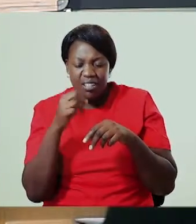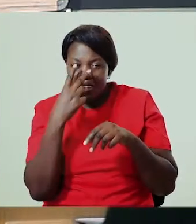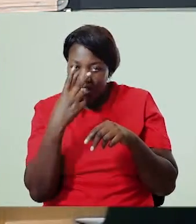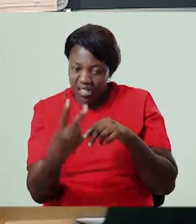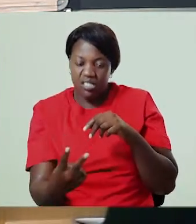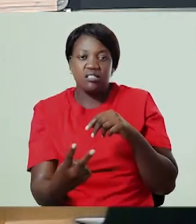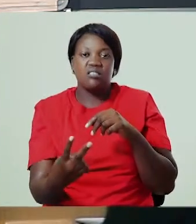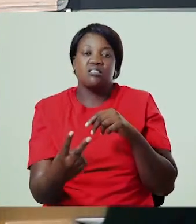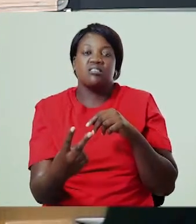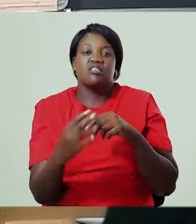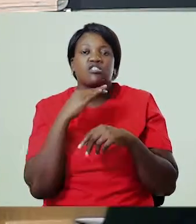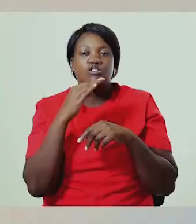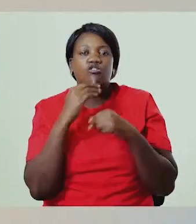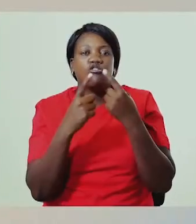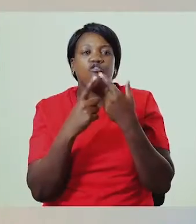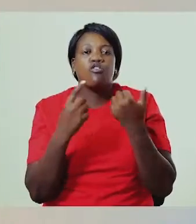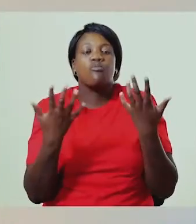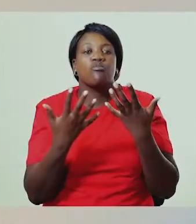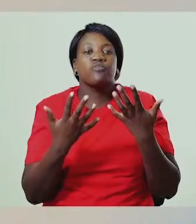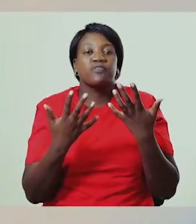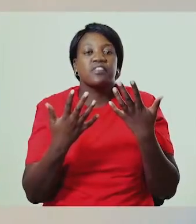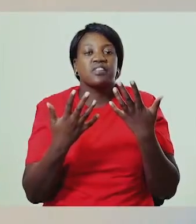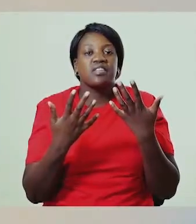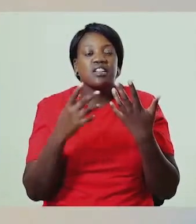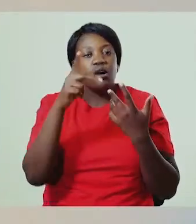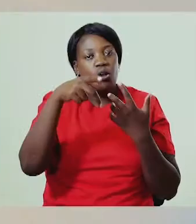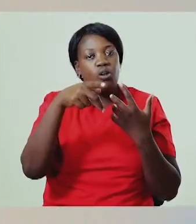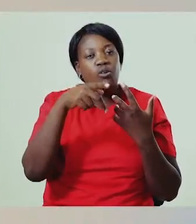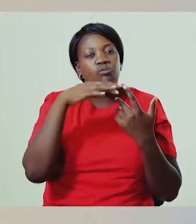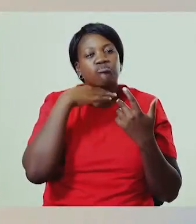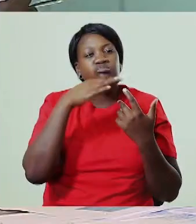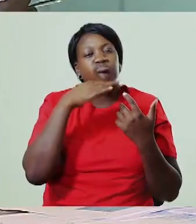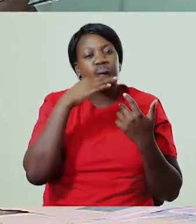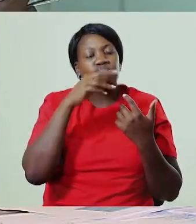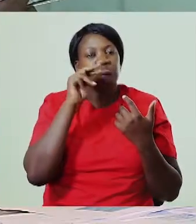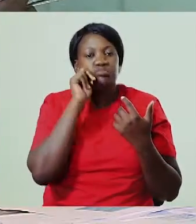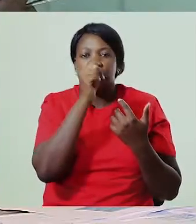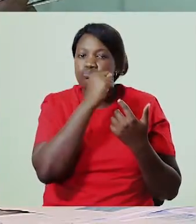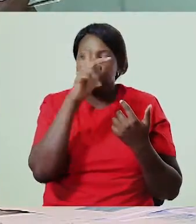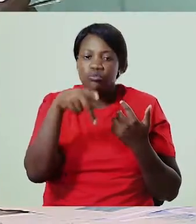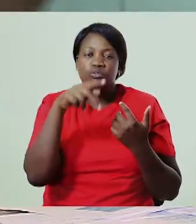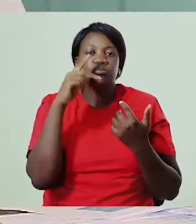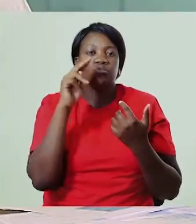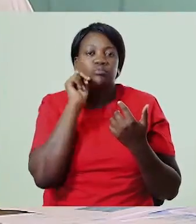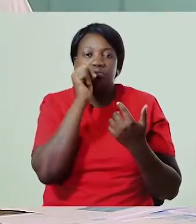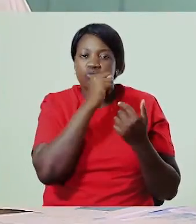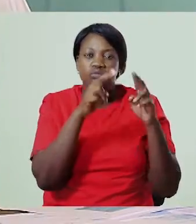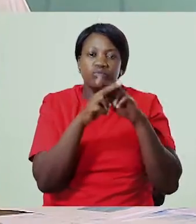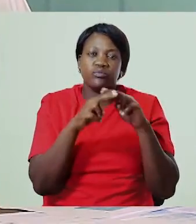of view the author is telling a story by looking at the pronouns being used. Okay, but